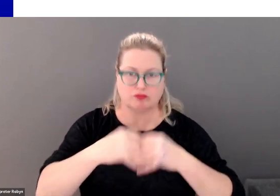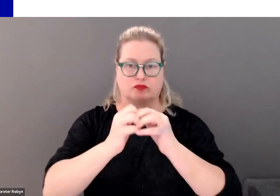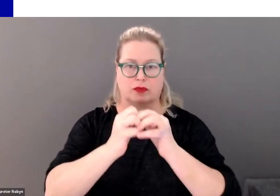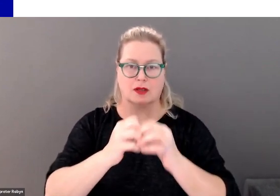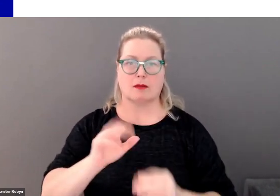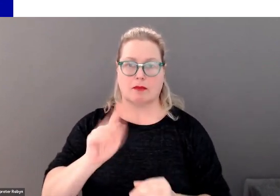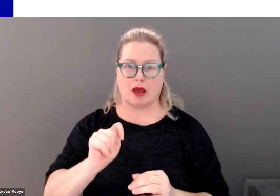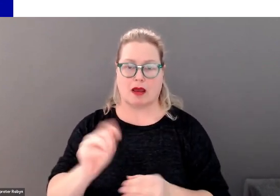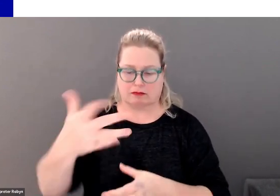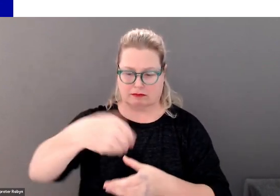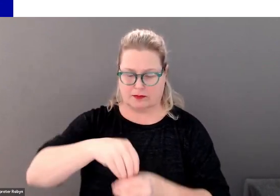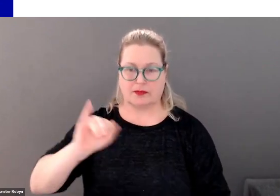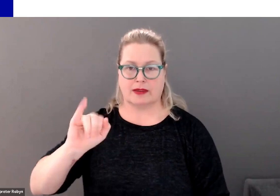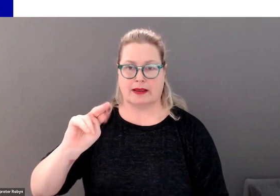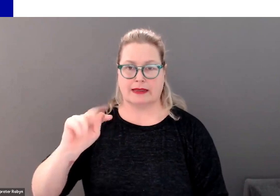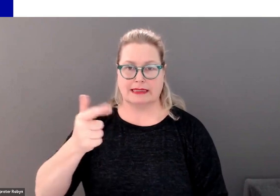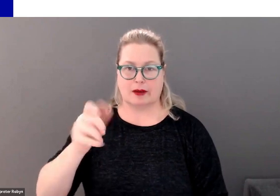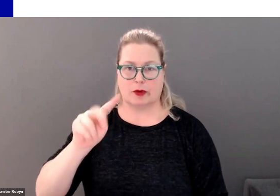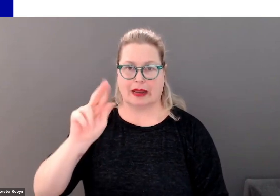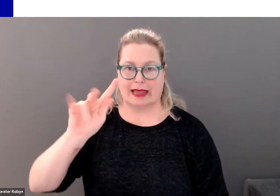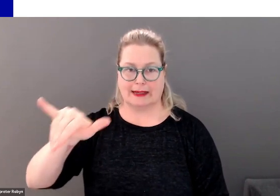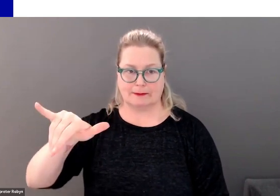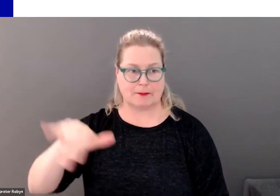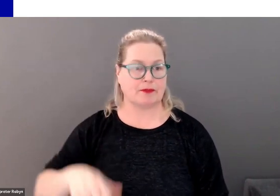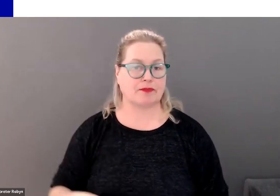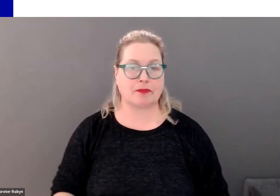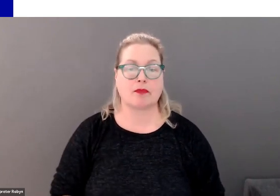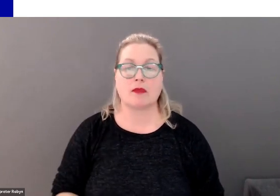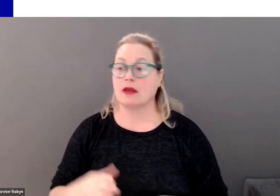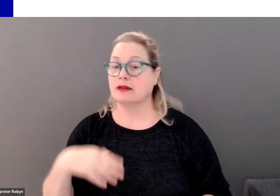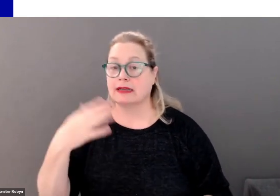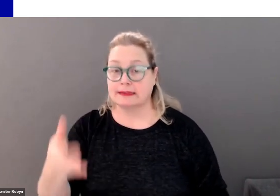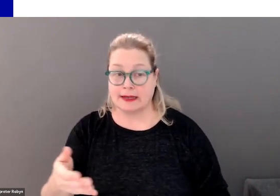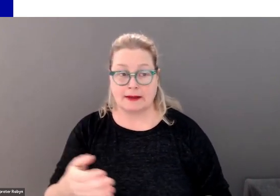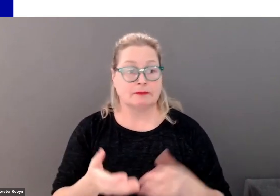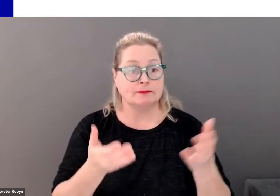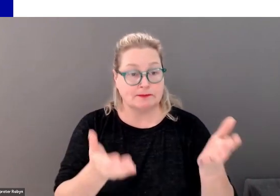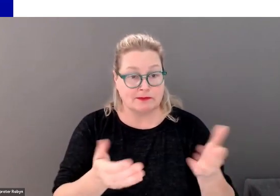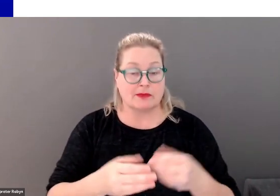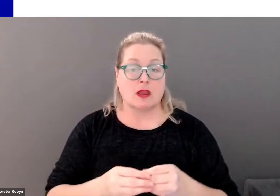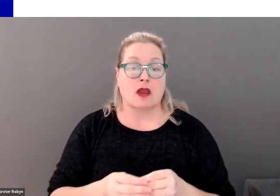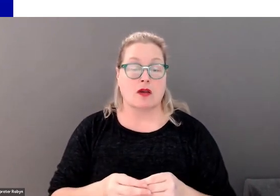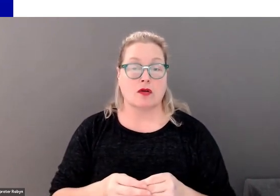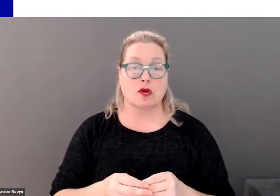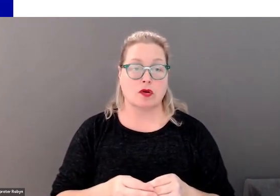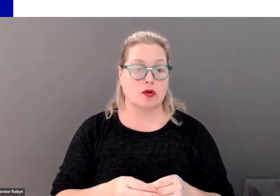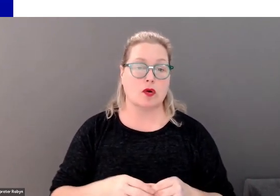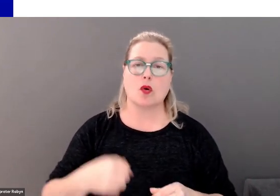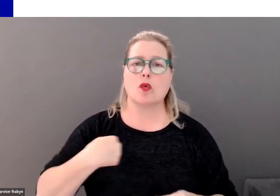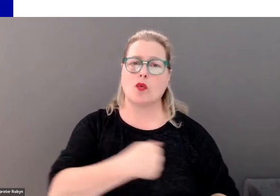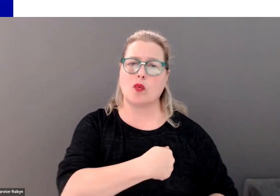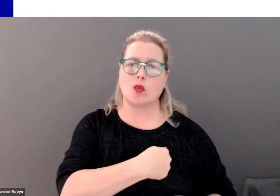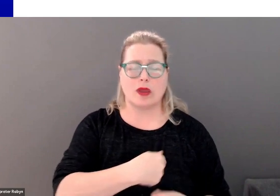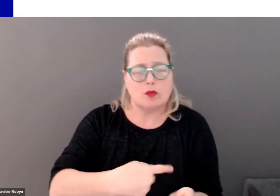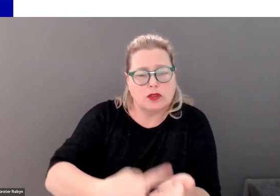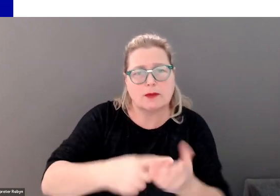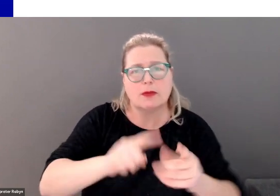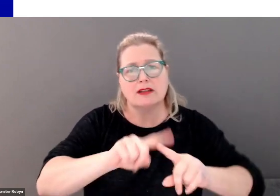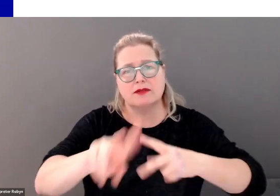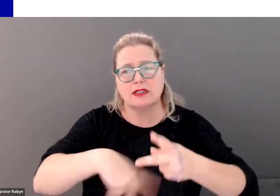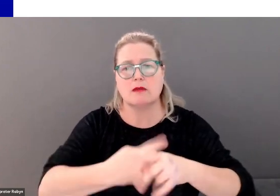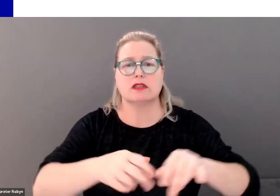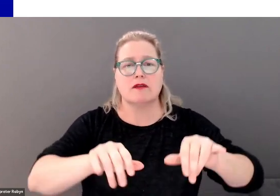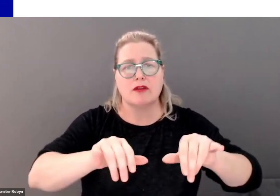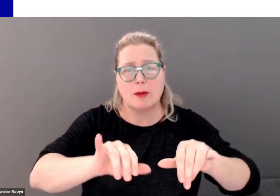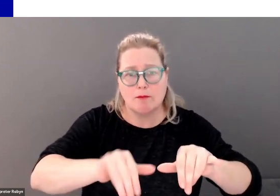Value assessment provisions. So what we are talking about here are measures, assessments, or tools,